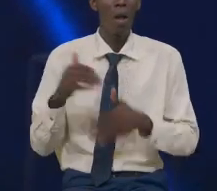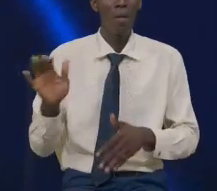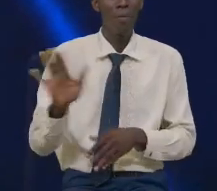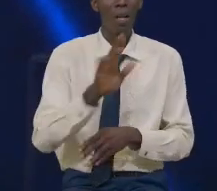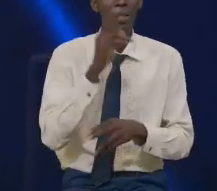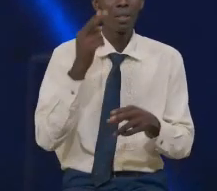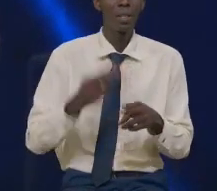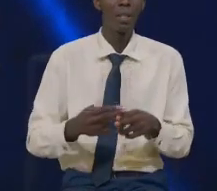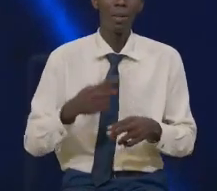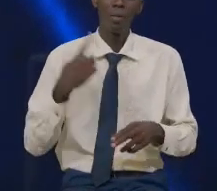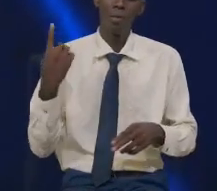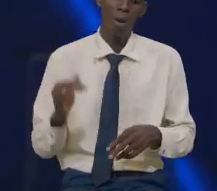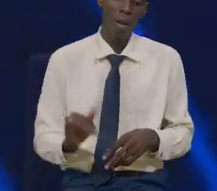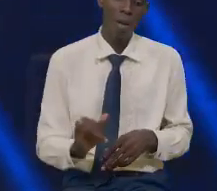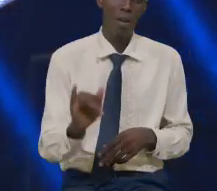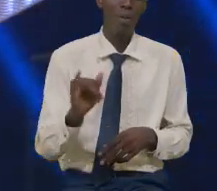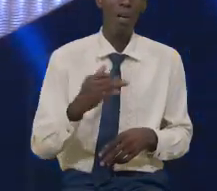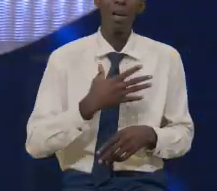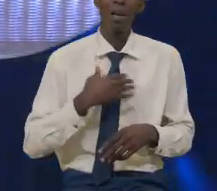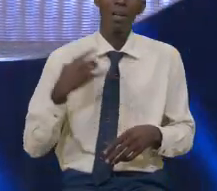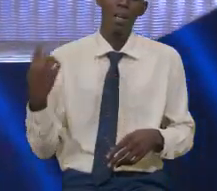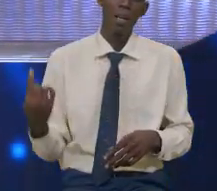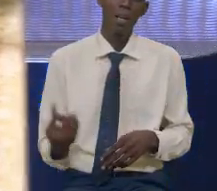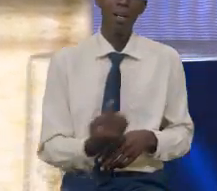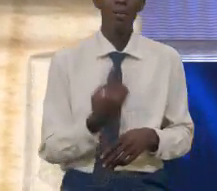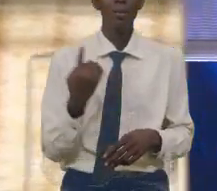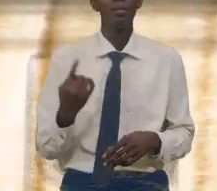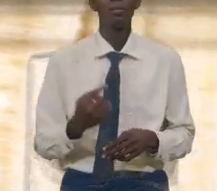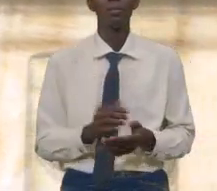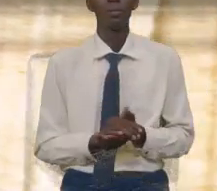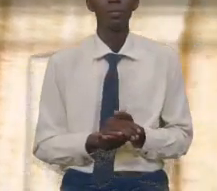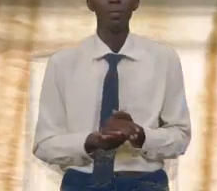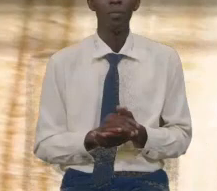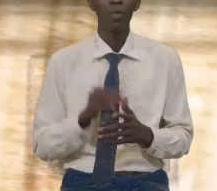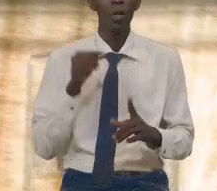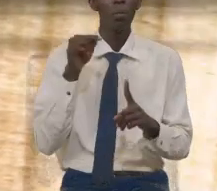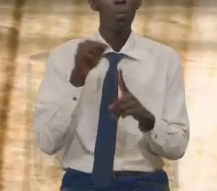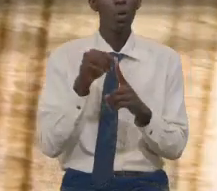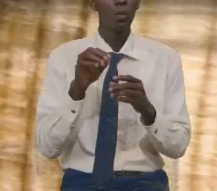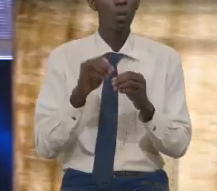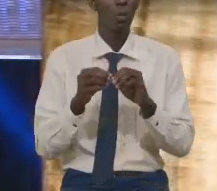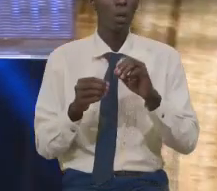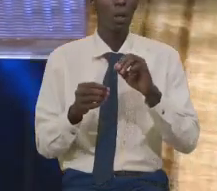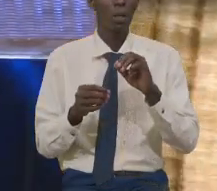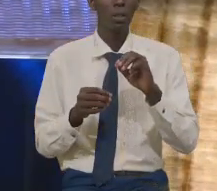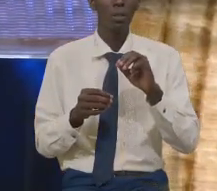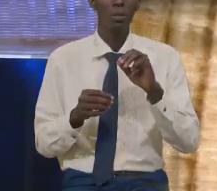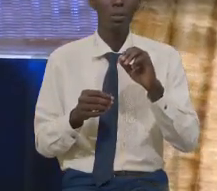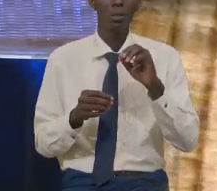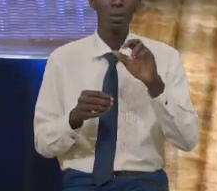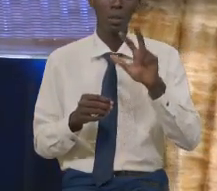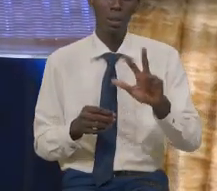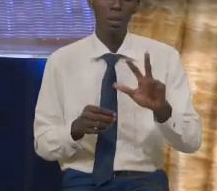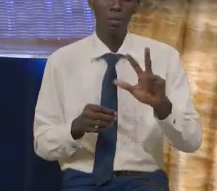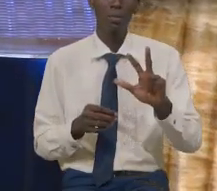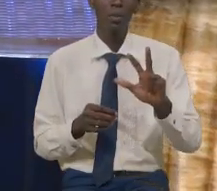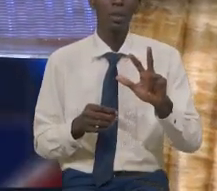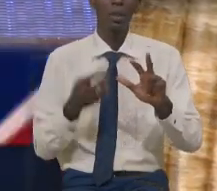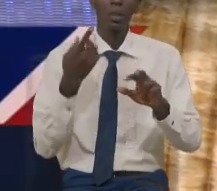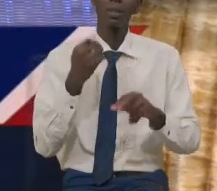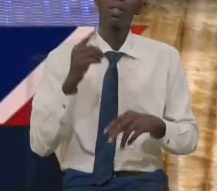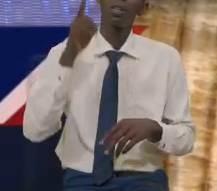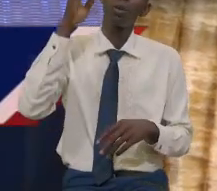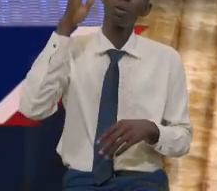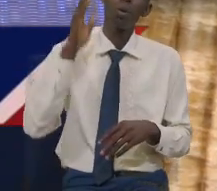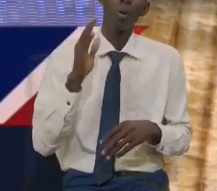name forever and ever. We're coming to point number three here. Number three is the God